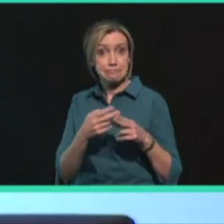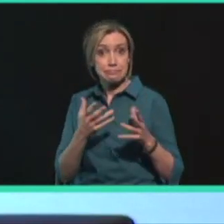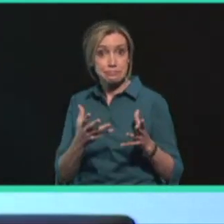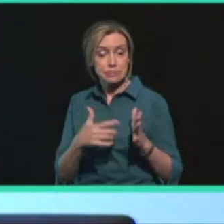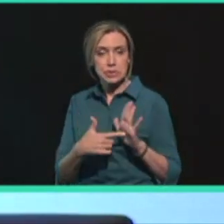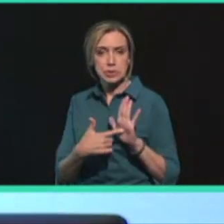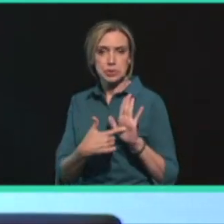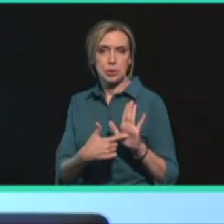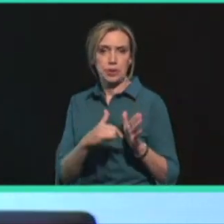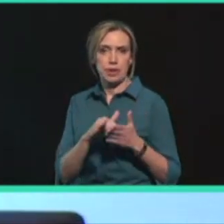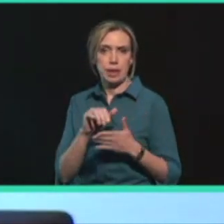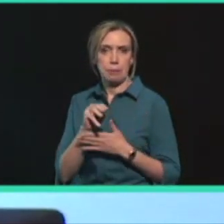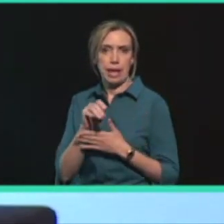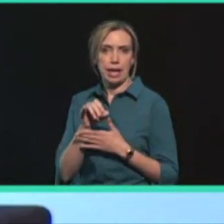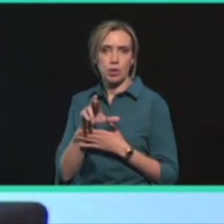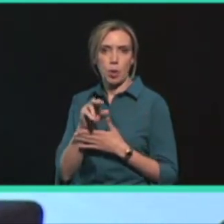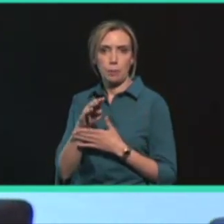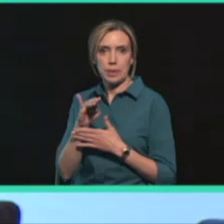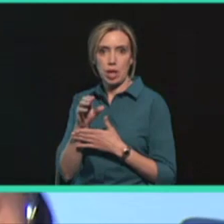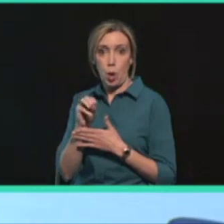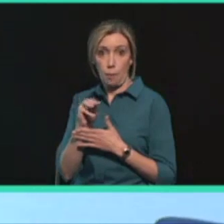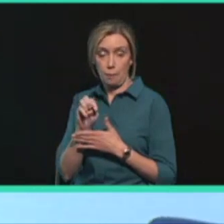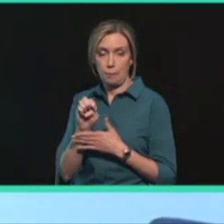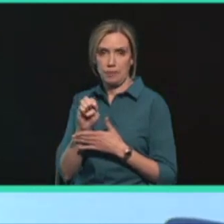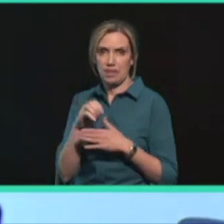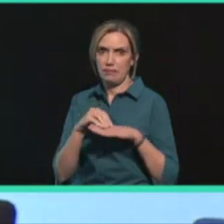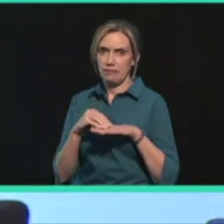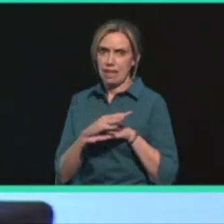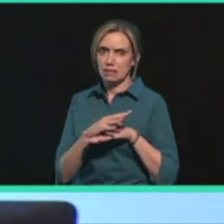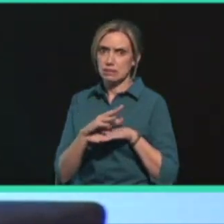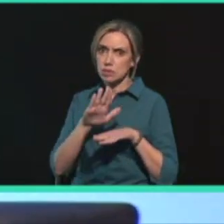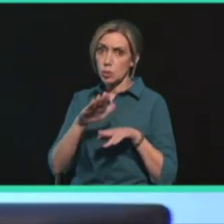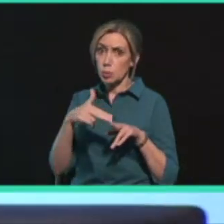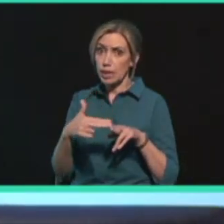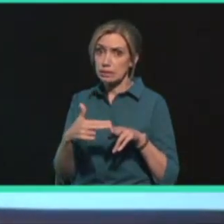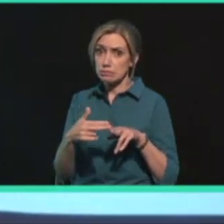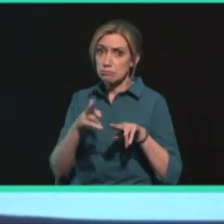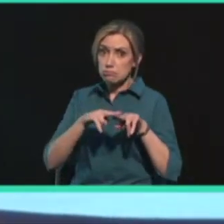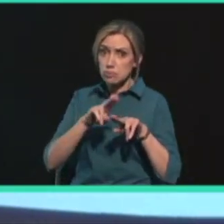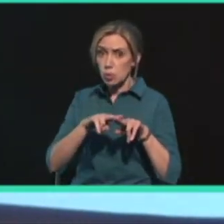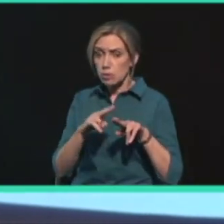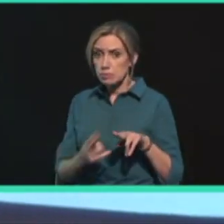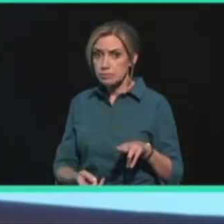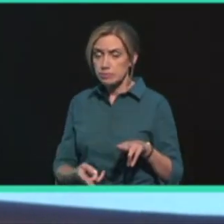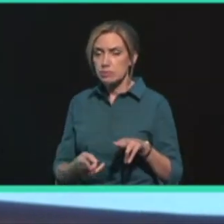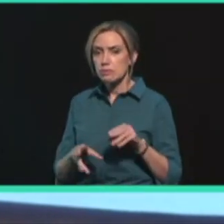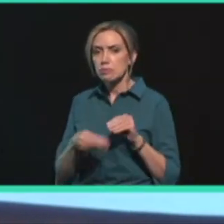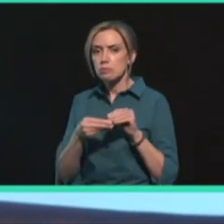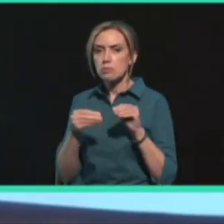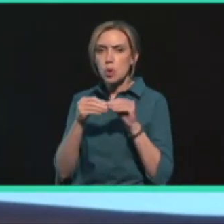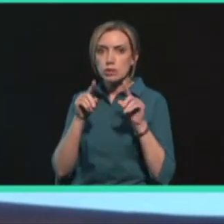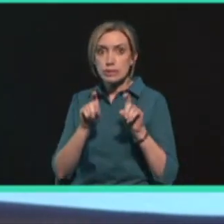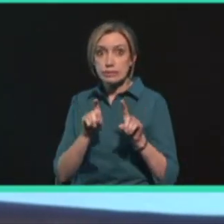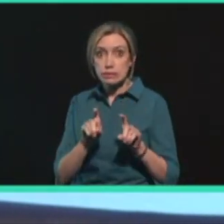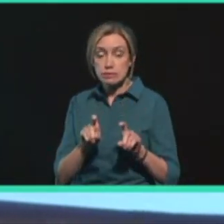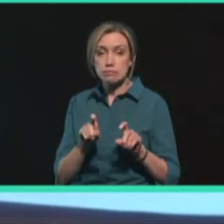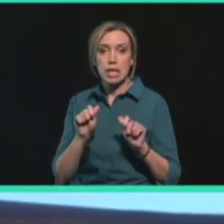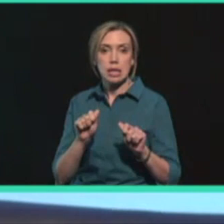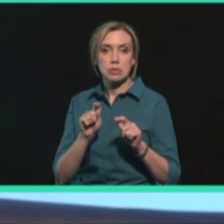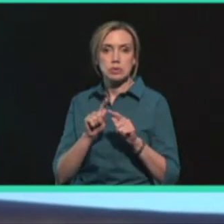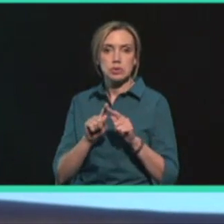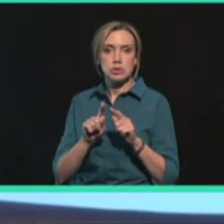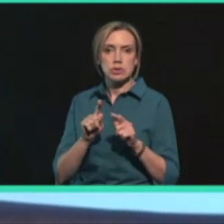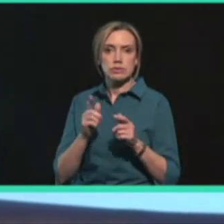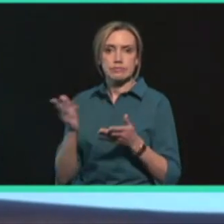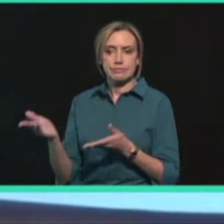that the microbiota can actually affect your gaining weight. And they did additional experiments, and they again gave the microbiota